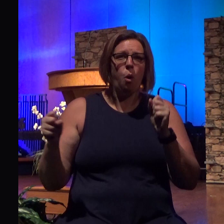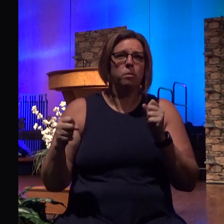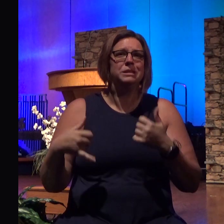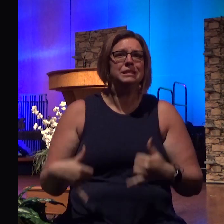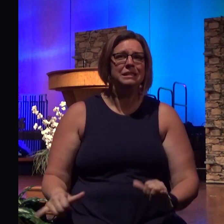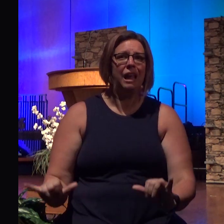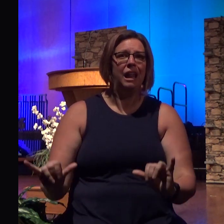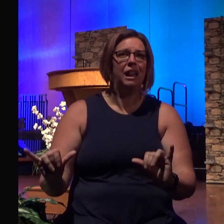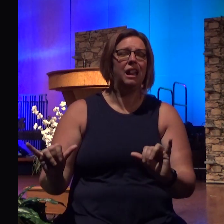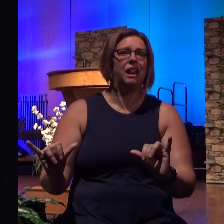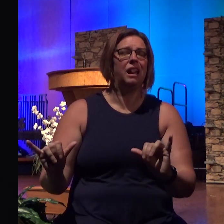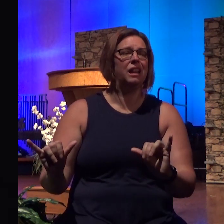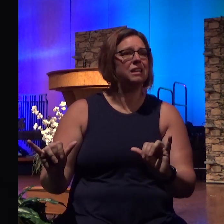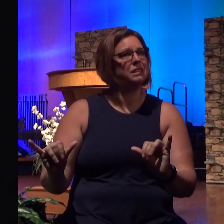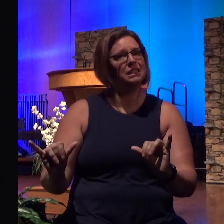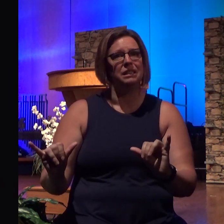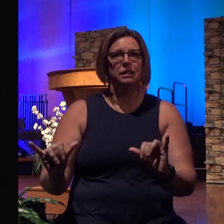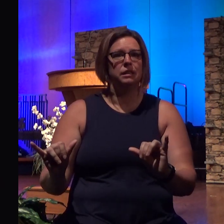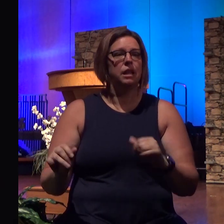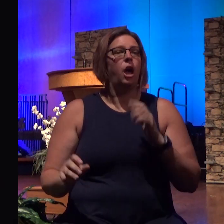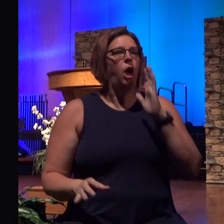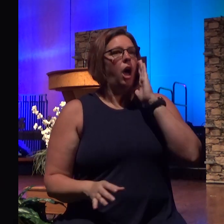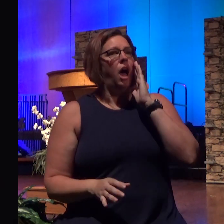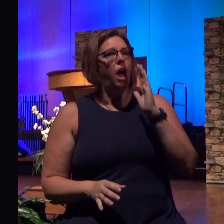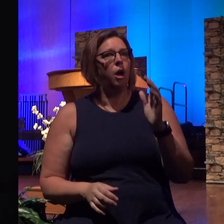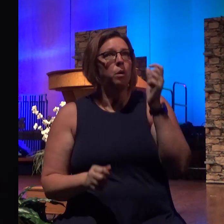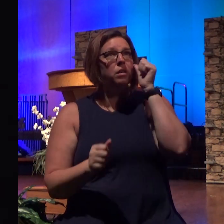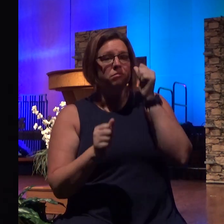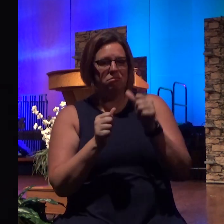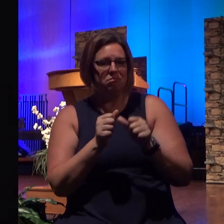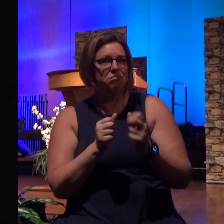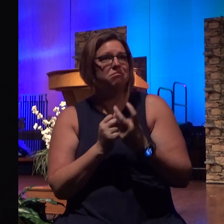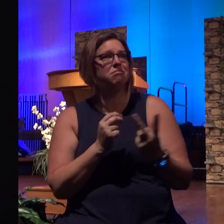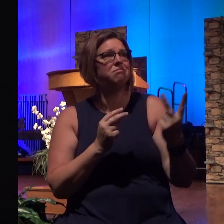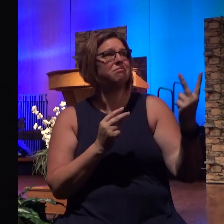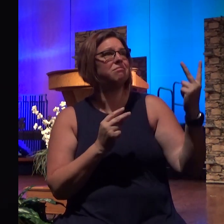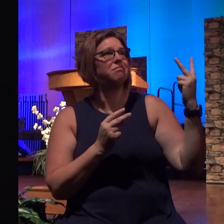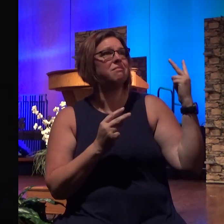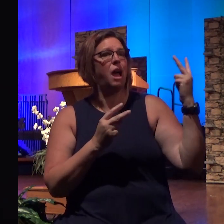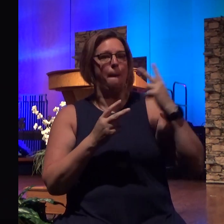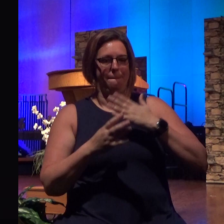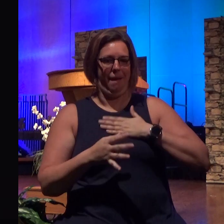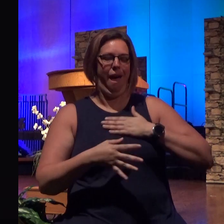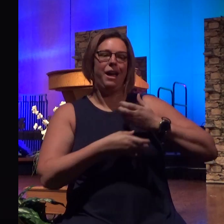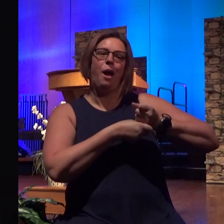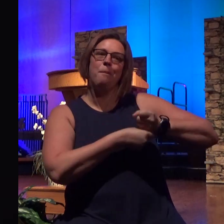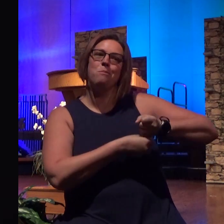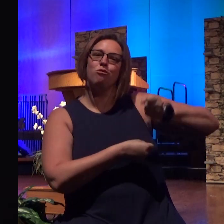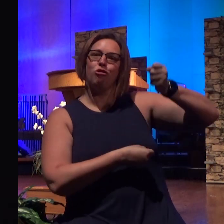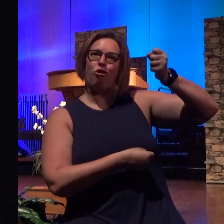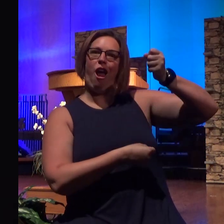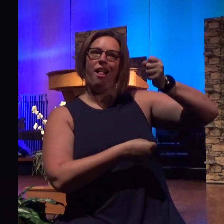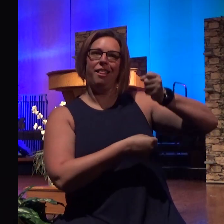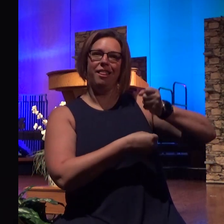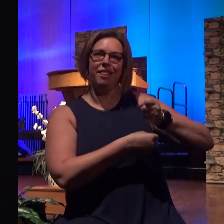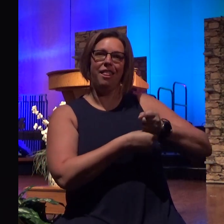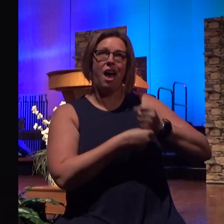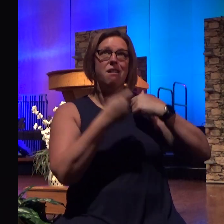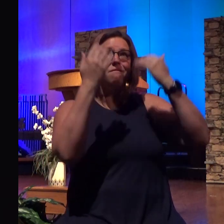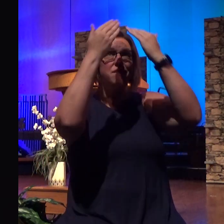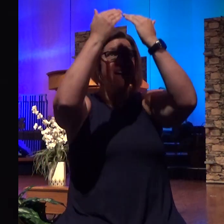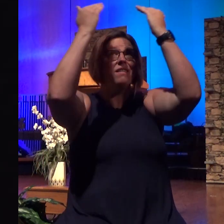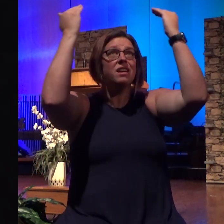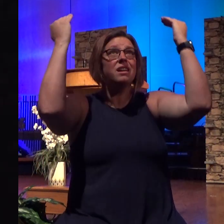again. Hold tight to your umbrella, darling, I'm just trying to